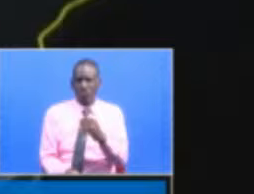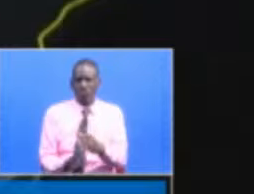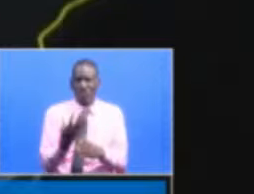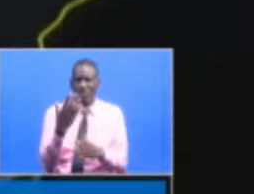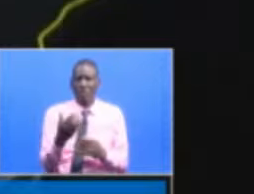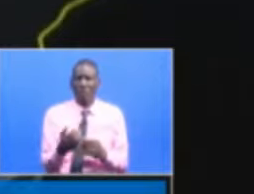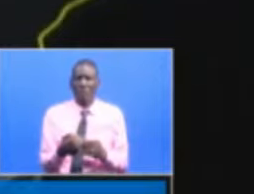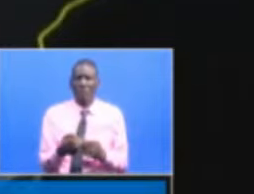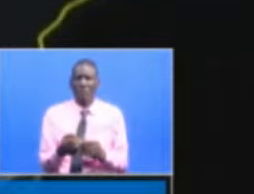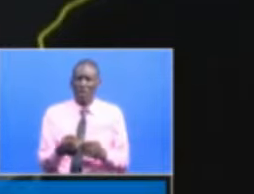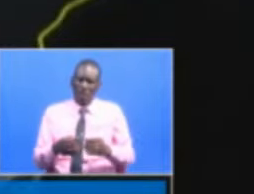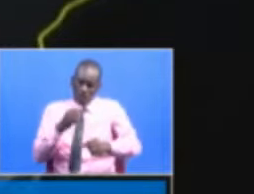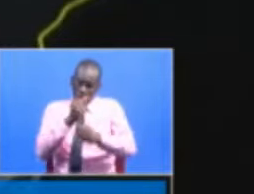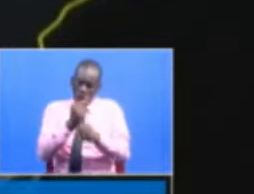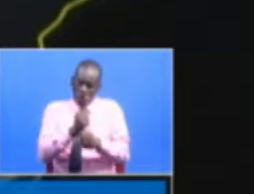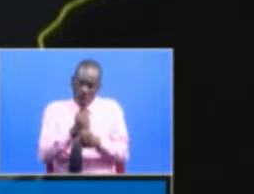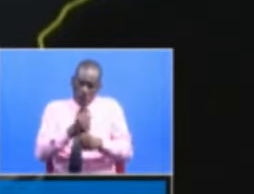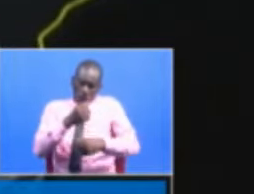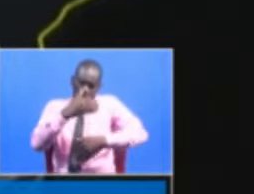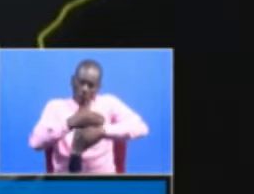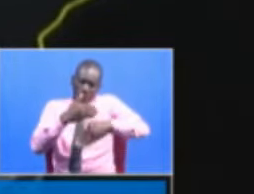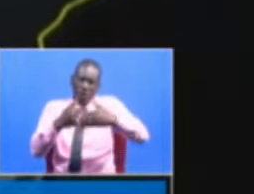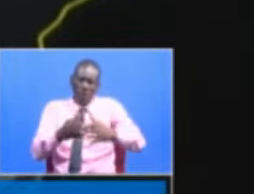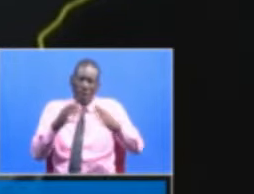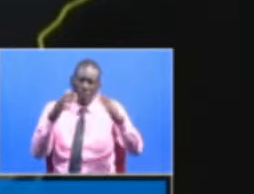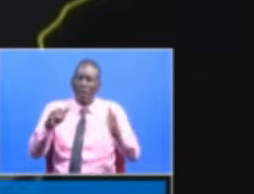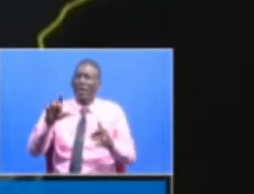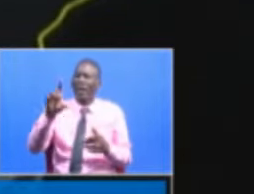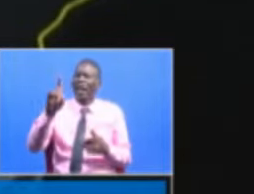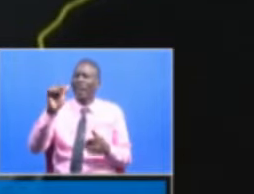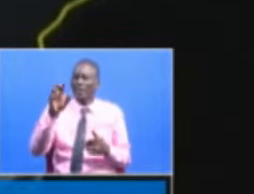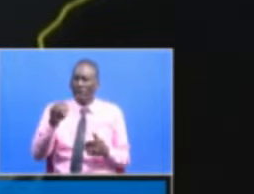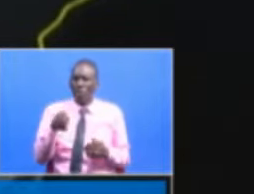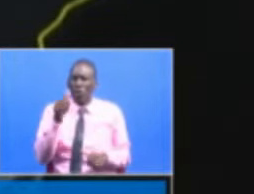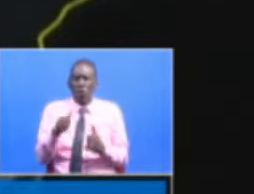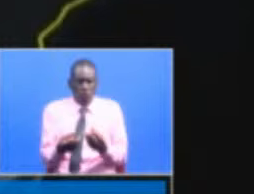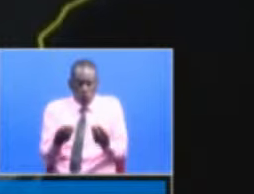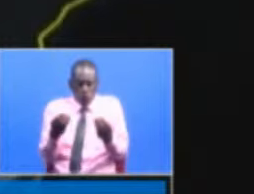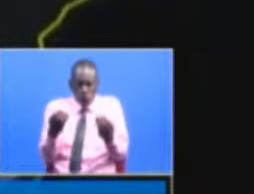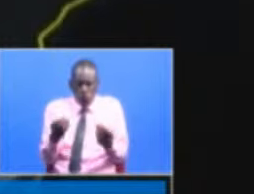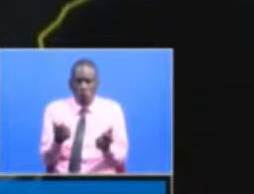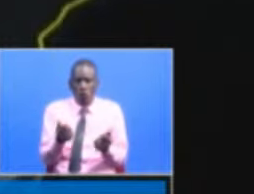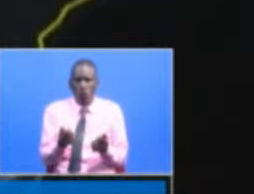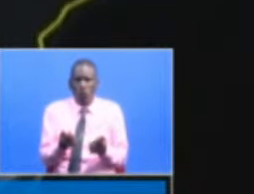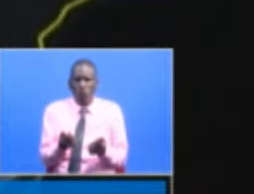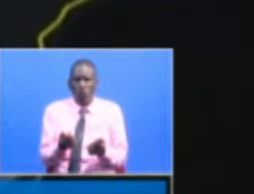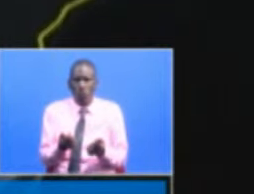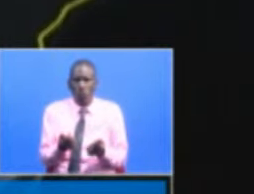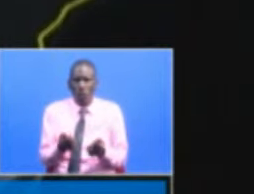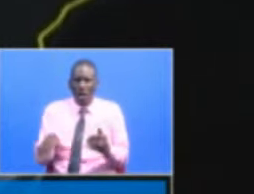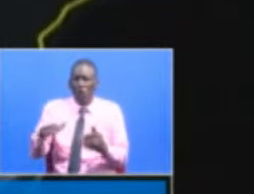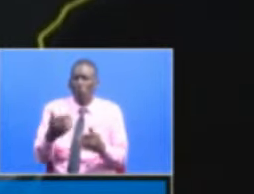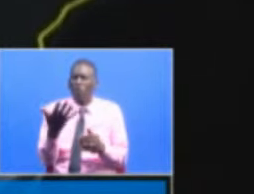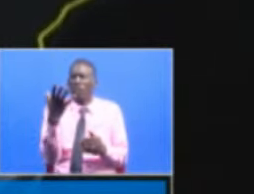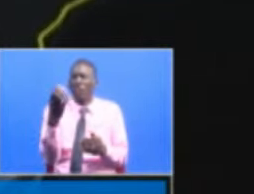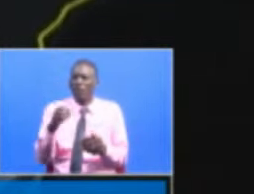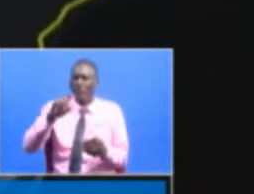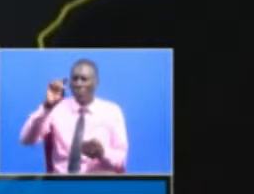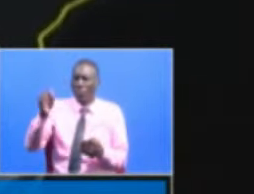the groundwork for its construction. So it's going to take care of a lot of, it's around 50,000 metric tons of